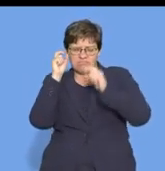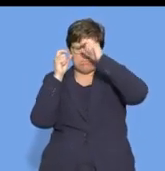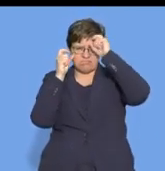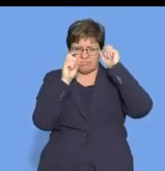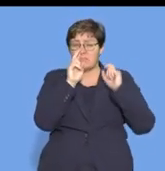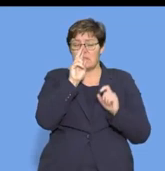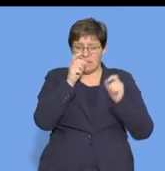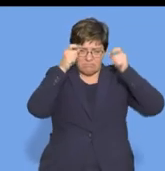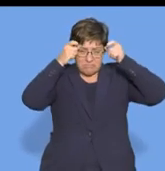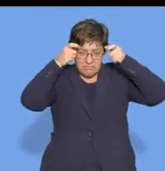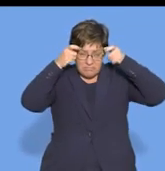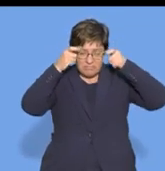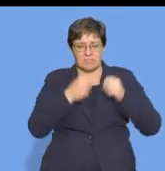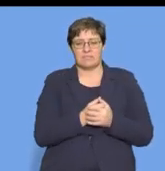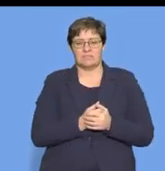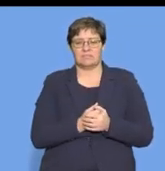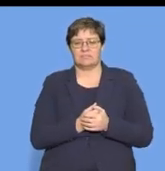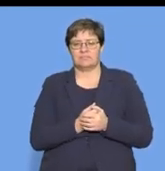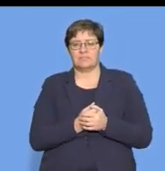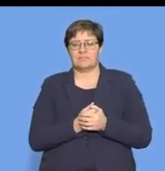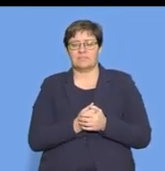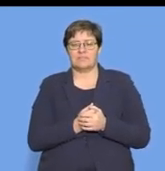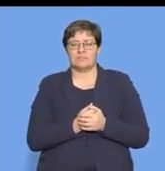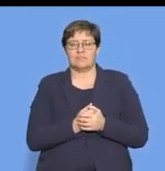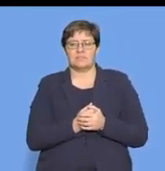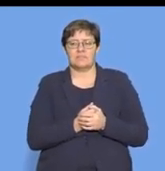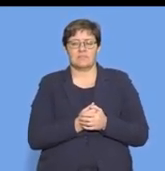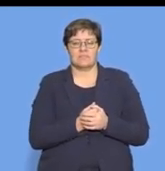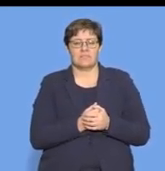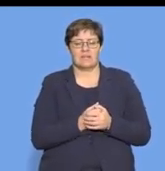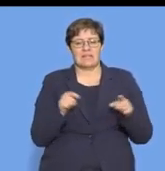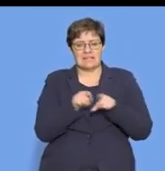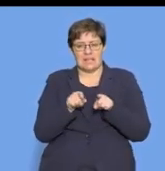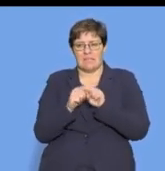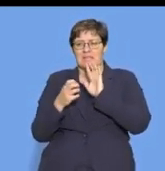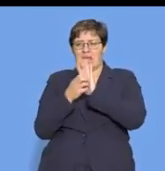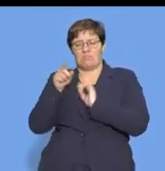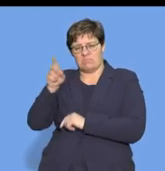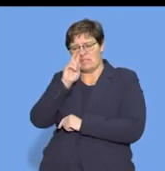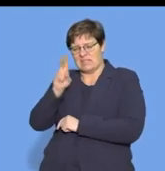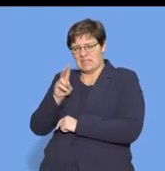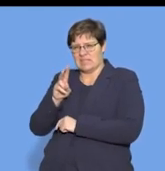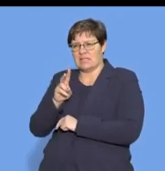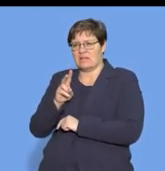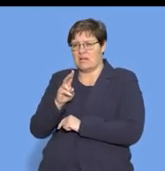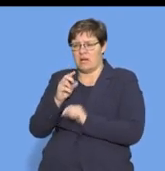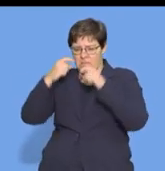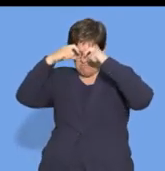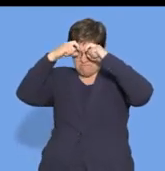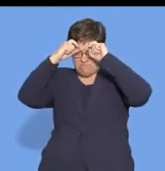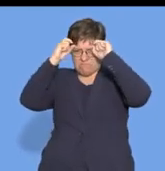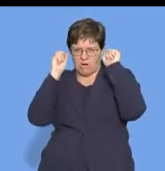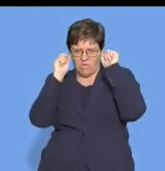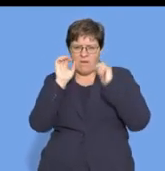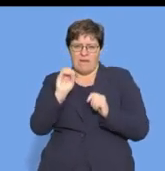ridge if you look on the diagram, and you can see the brows are quite distinct. Even in this diagram you can see there's quite distinct